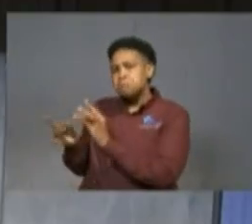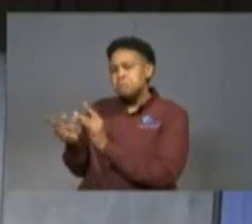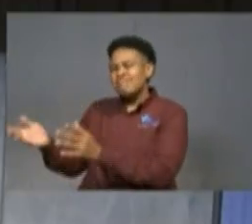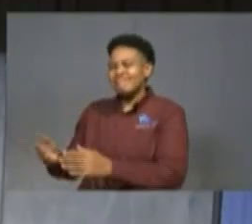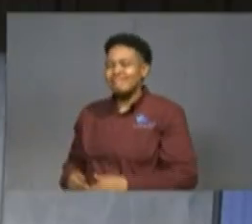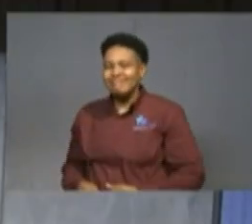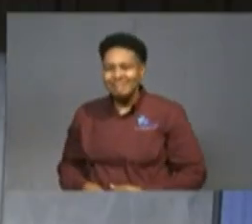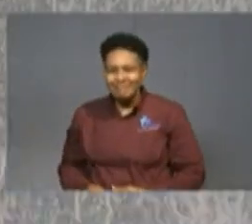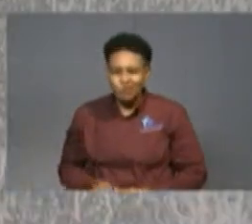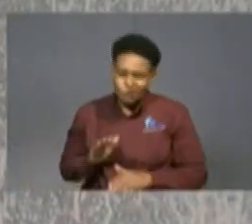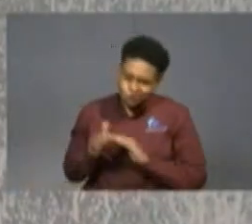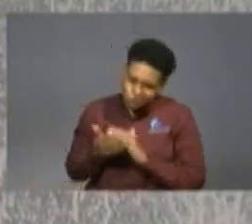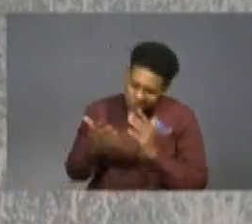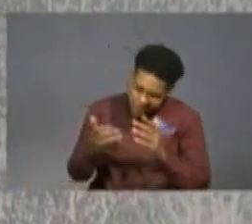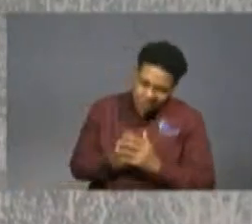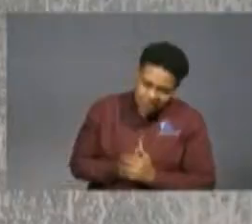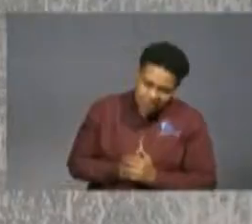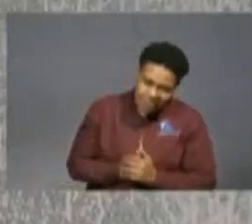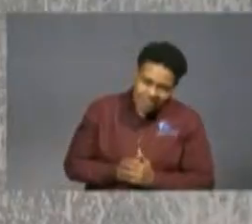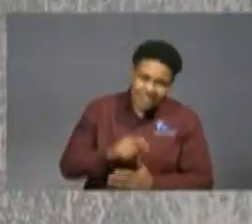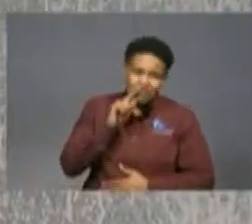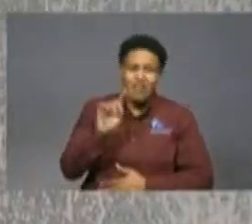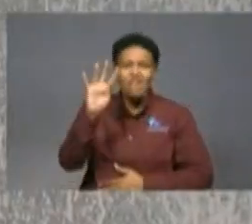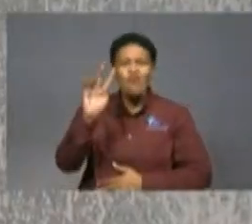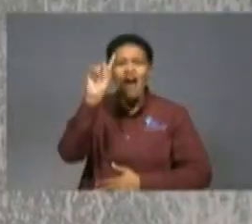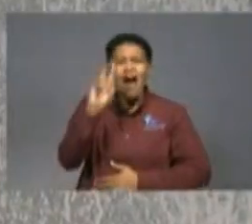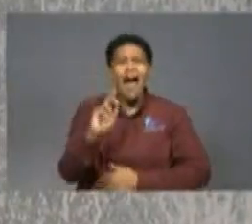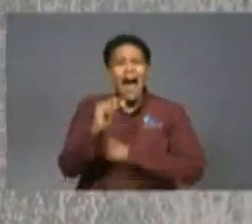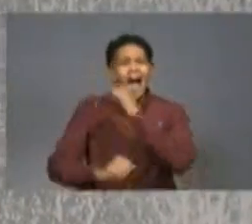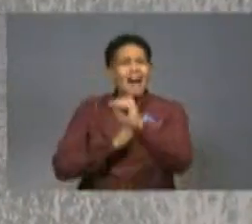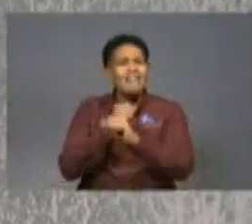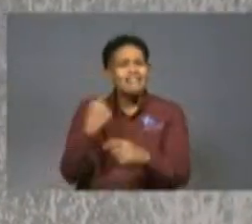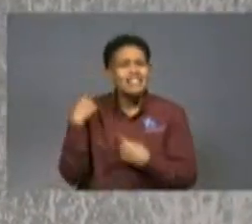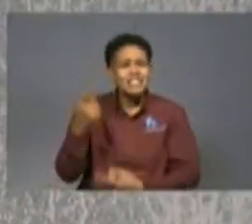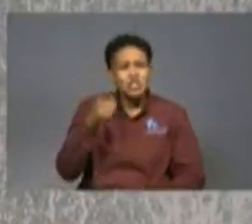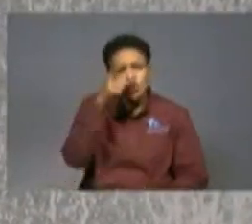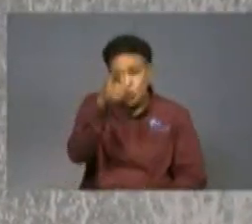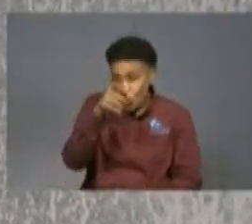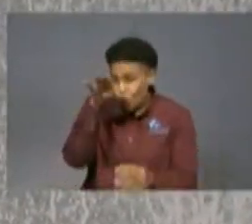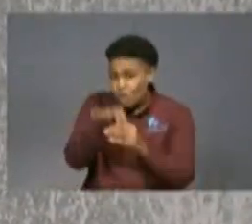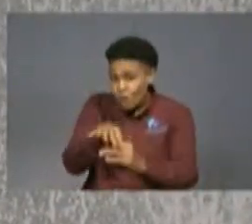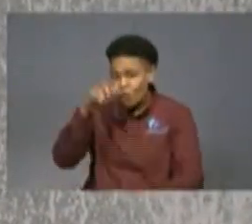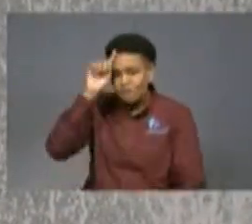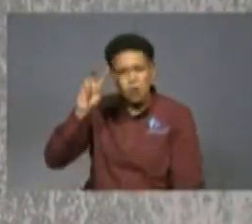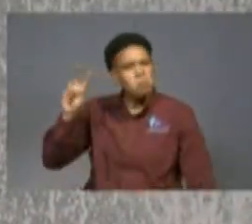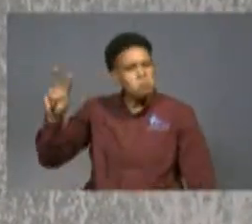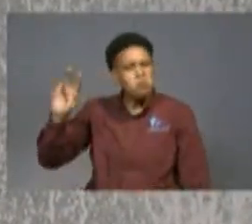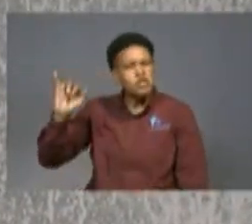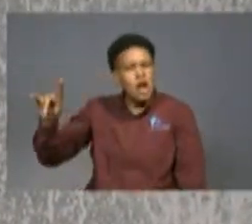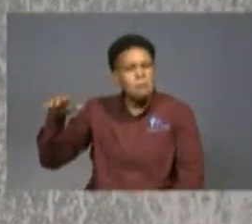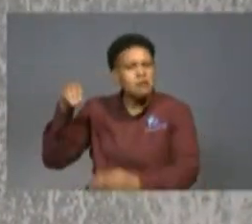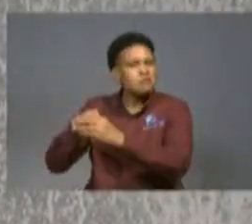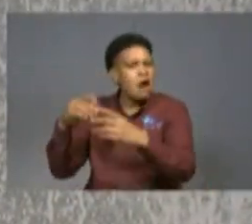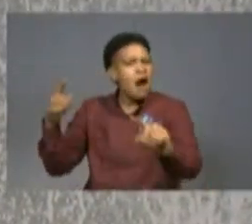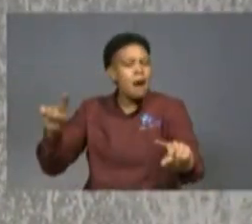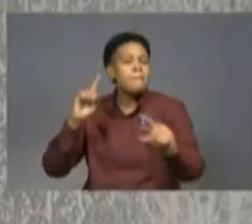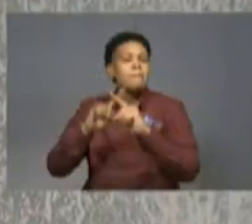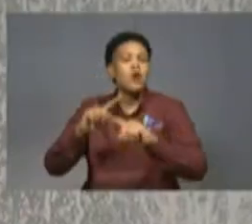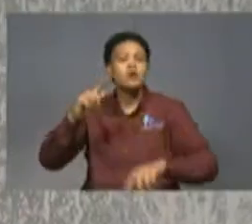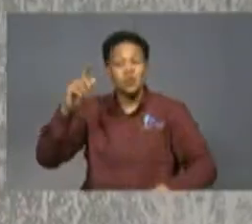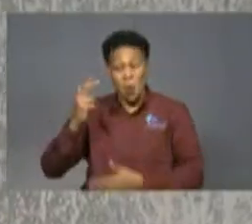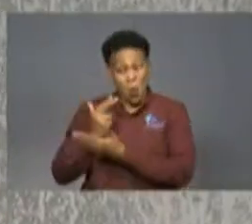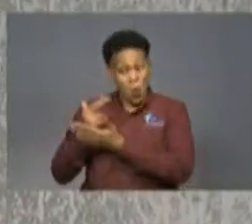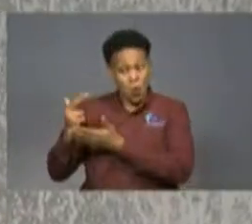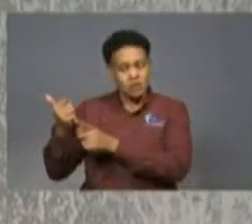fellow Jamaicans, it's been 4.5 years since you voted for the Jamaica Labour Party and Andrew Holness to be